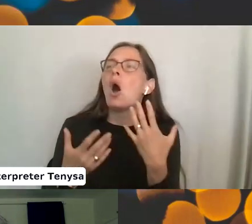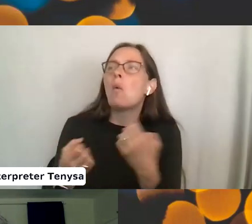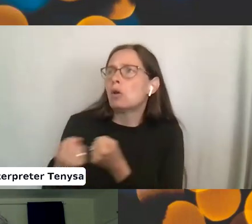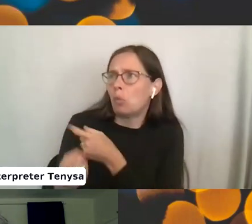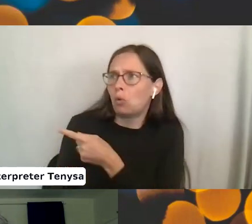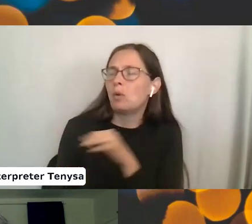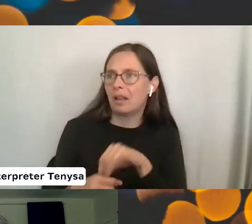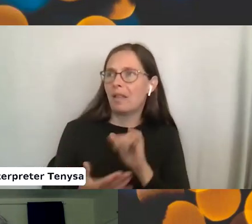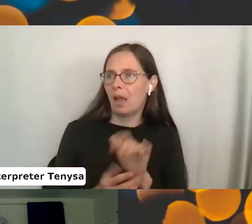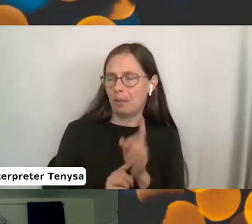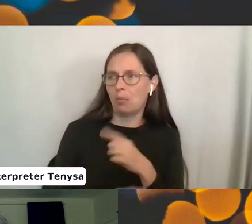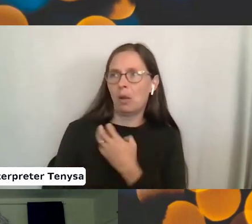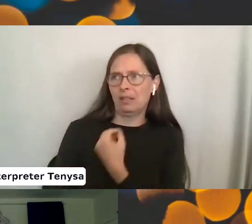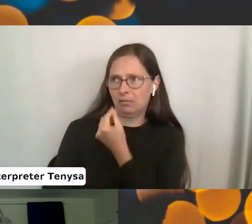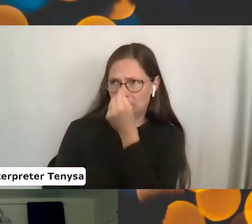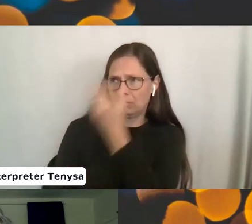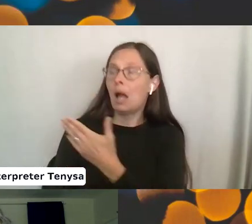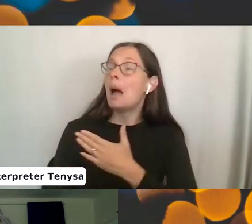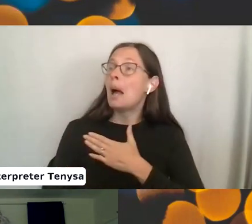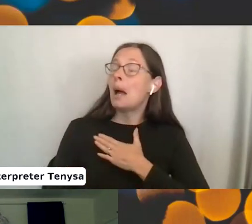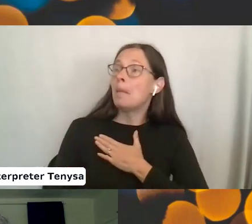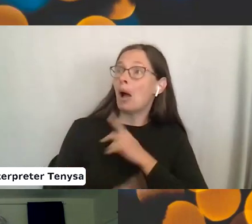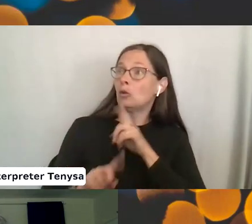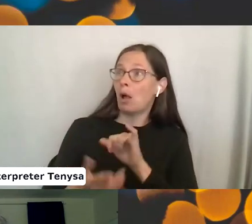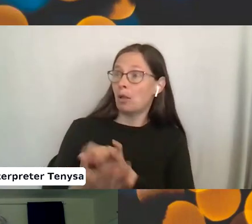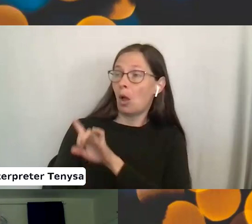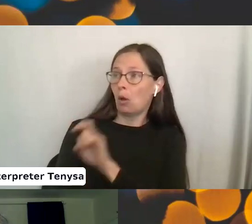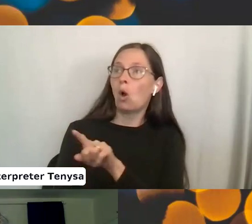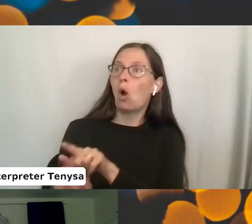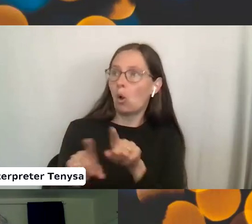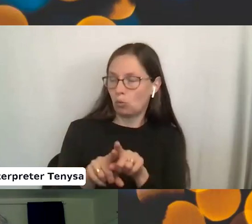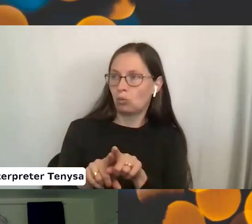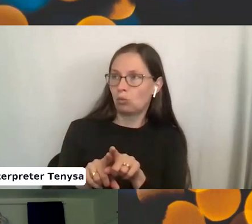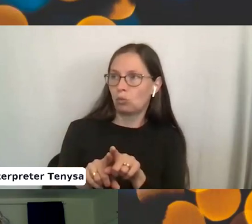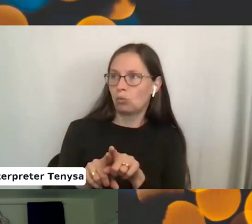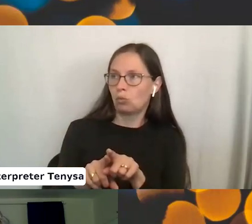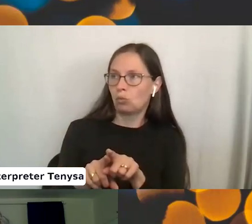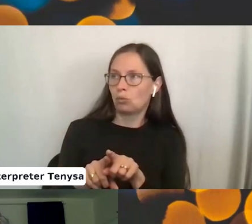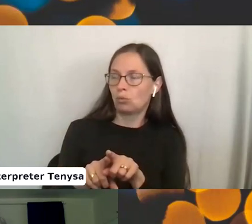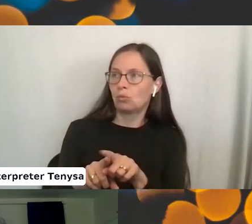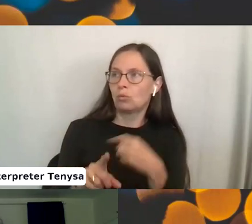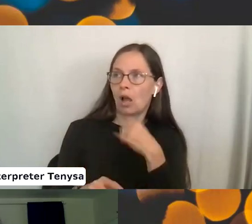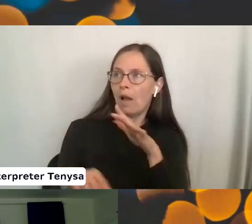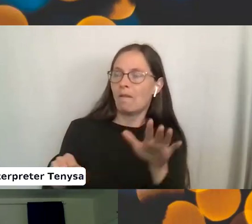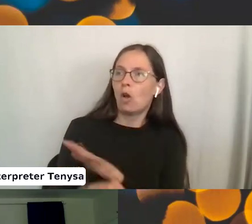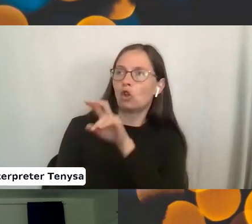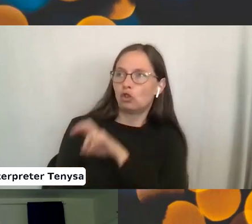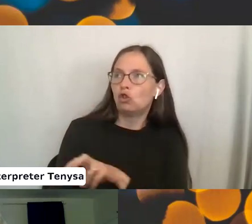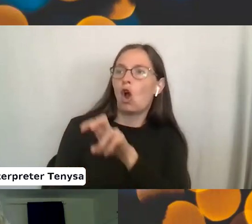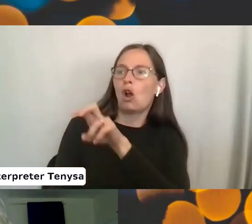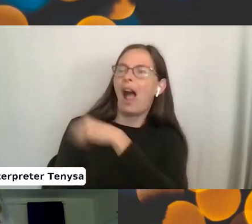you in this moment by saying my response to this question is also going to indicate a journey. And I love that here on